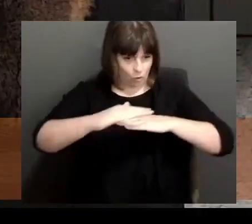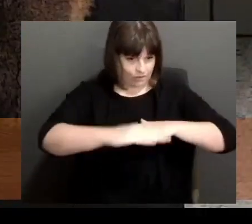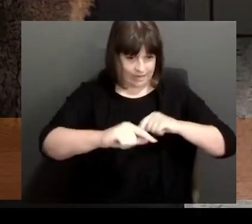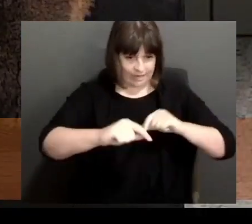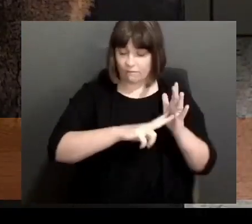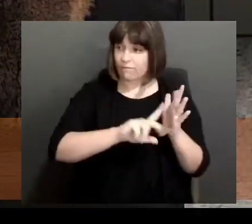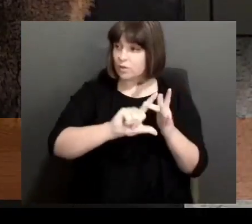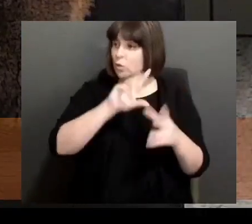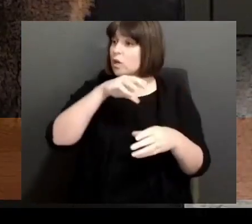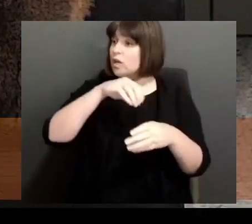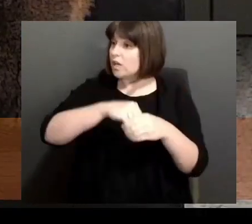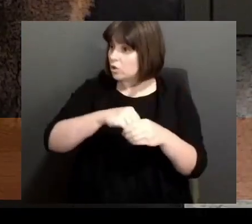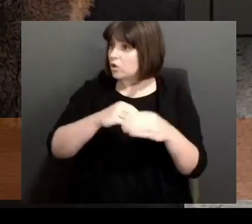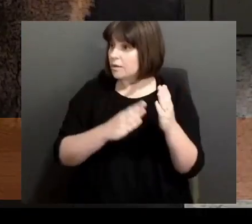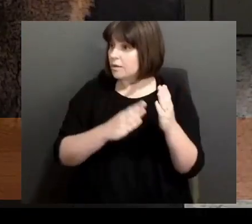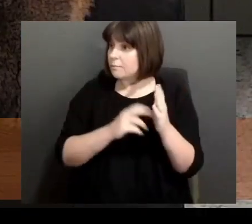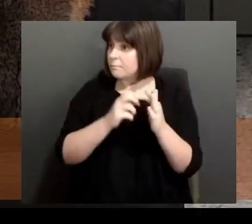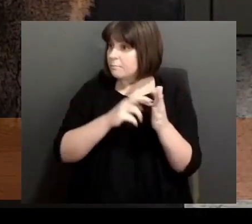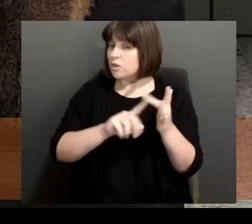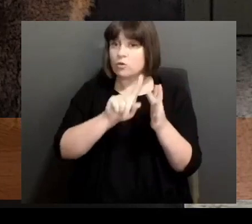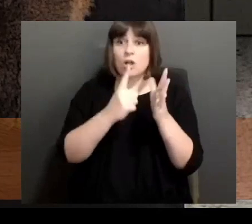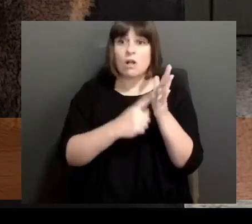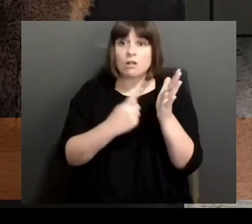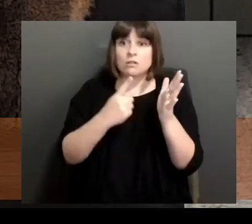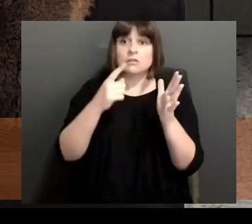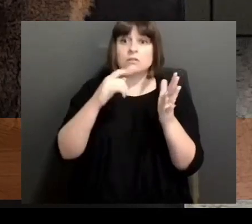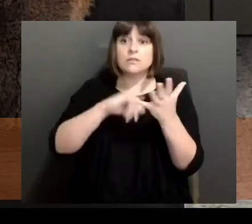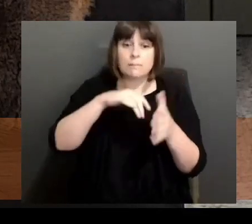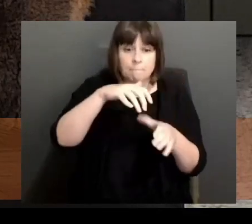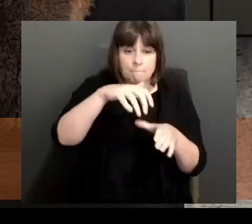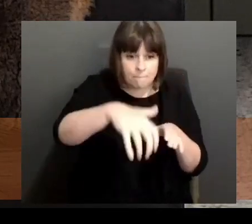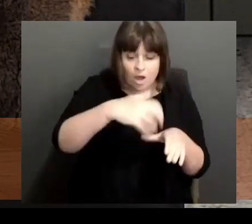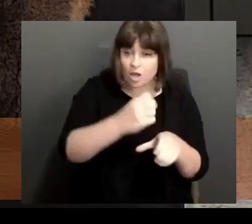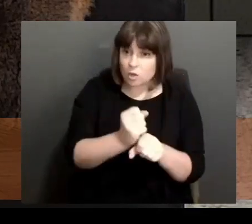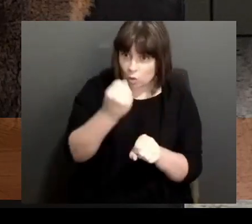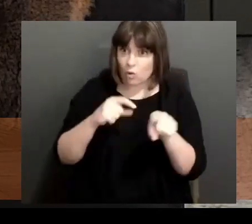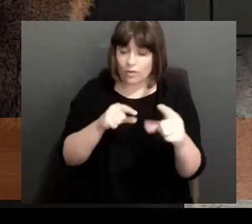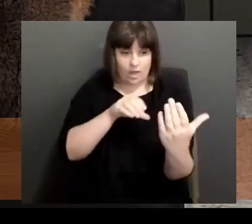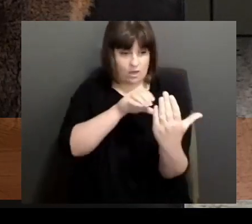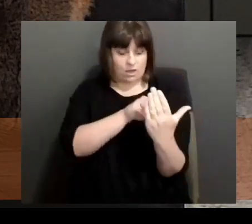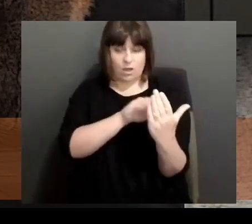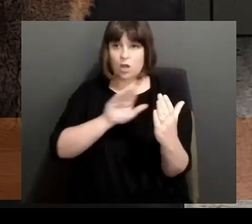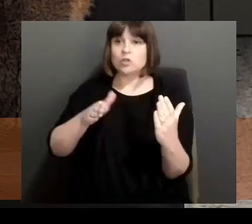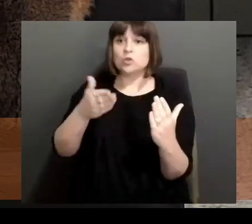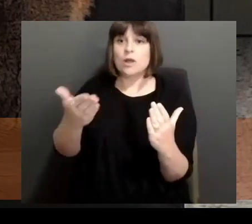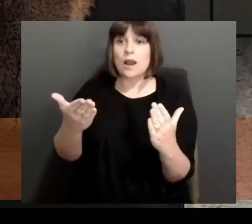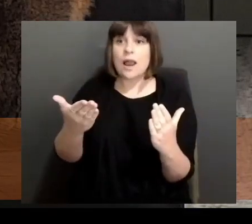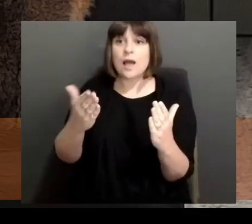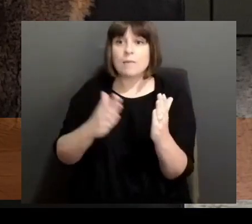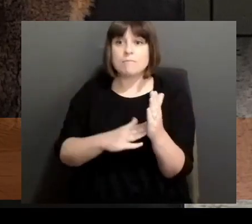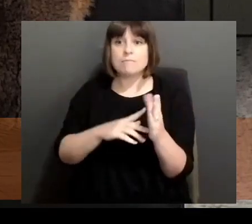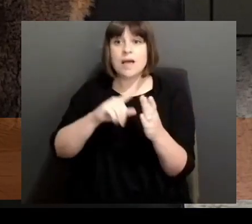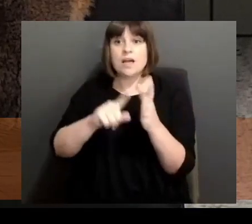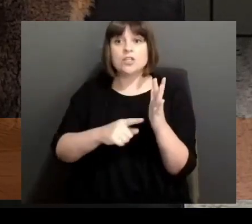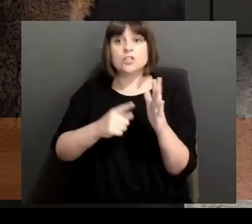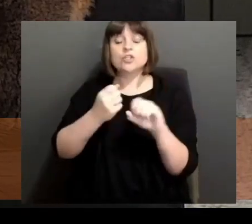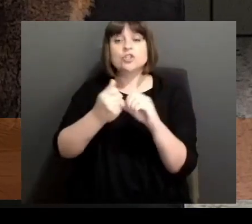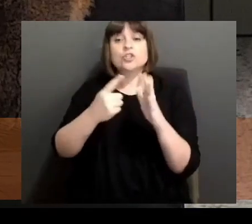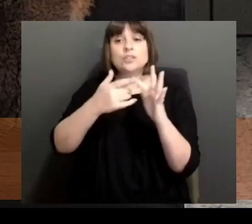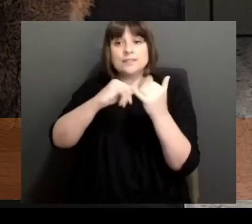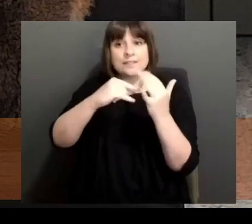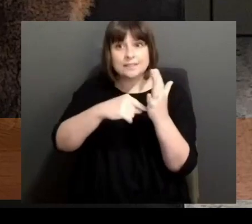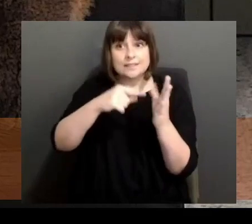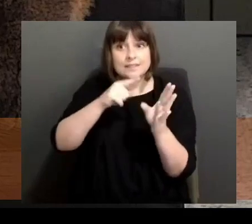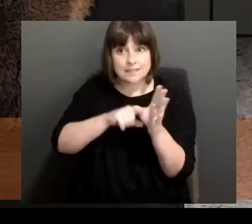you've mentioned, which dealt with gold, was an act to enable Her Majesty to assent to a bill as amended of the Legislature